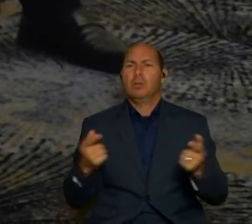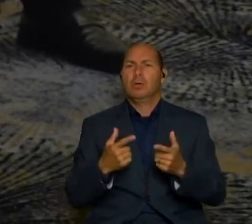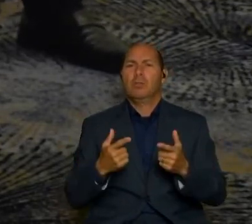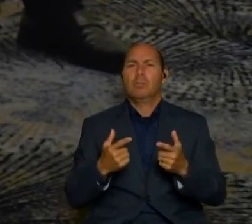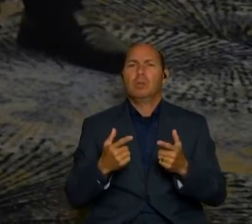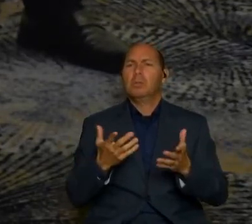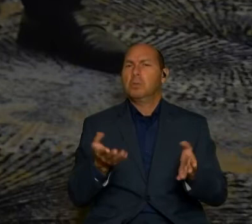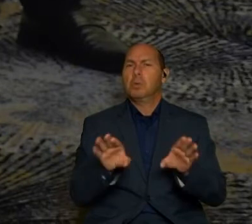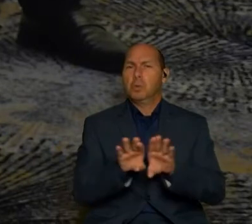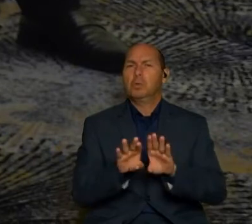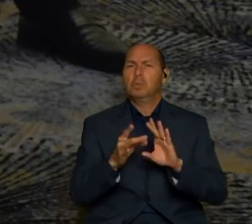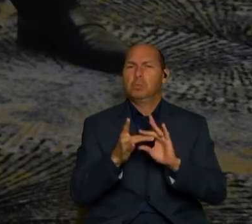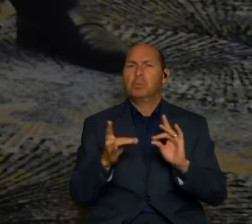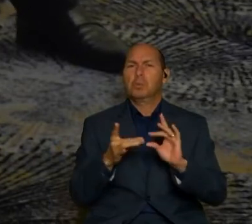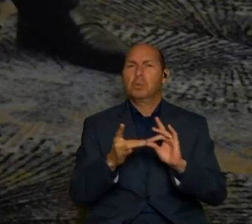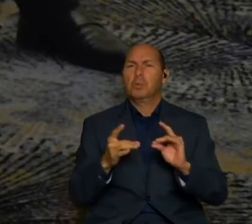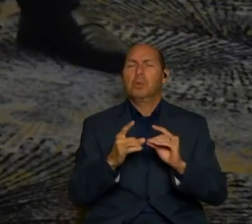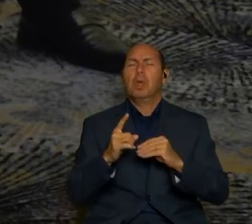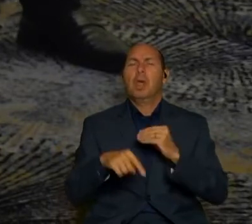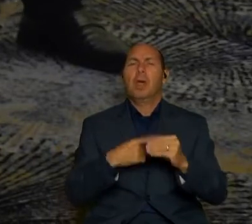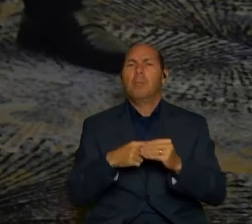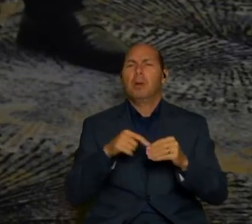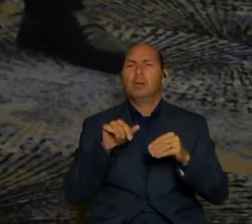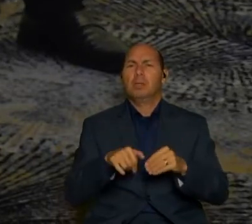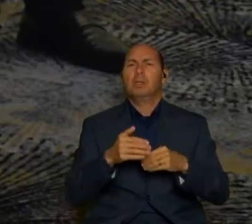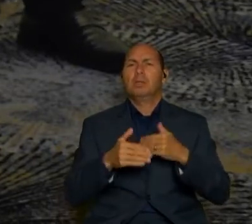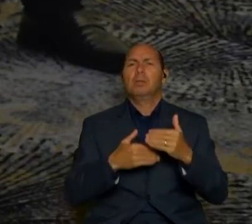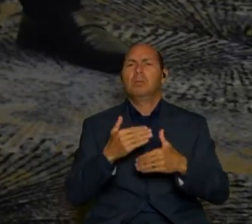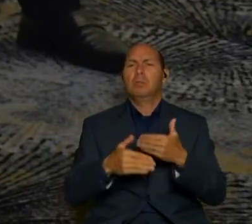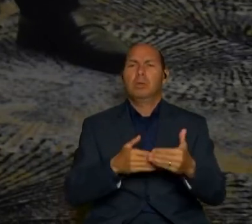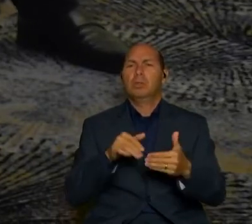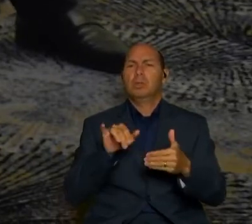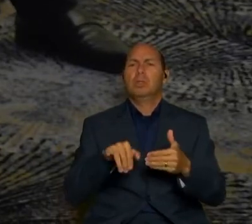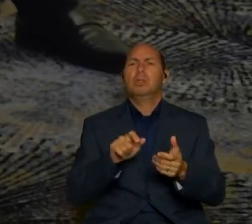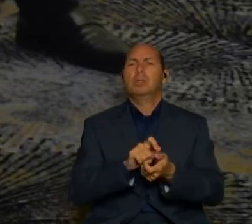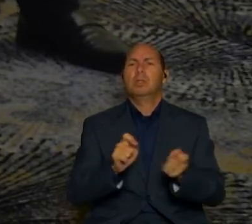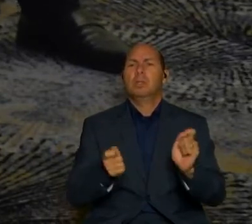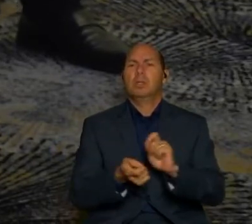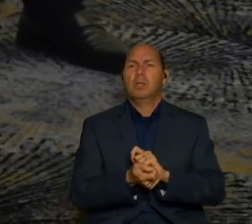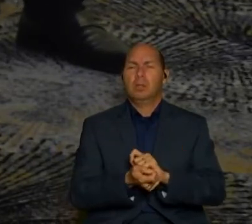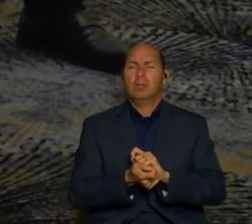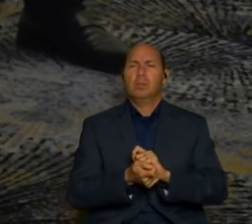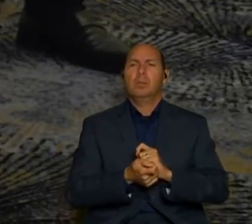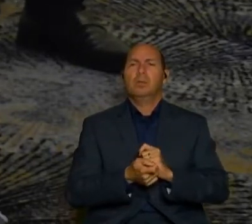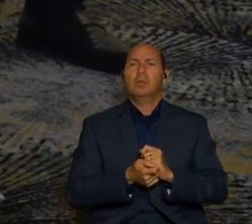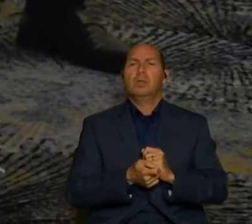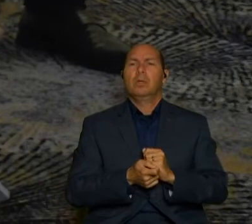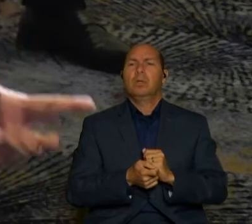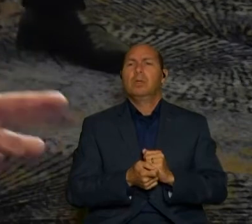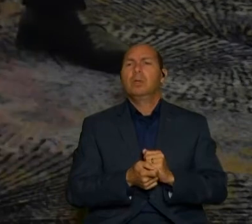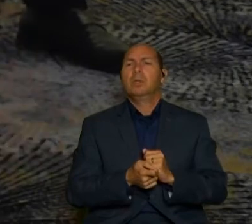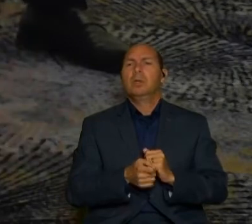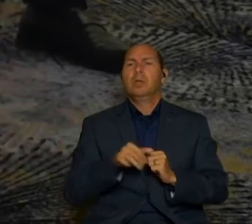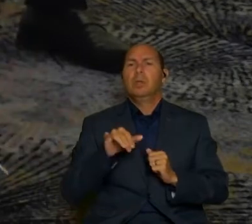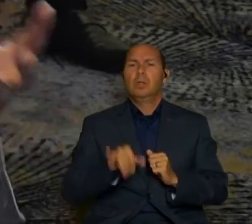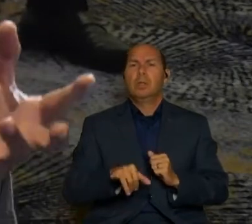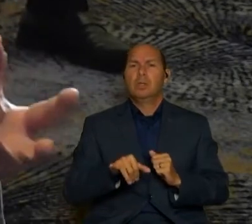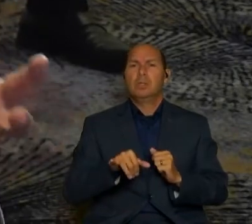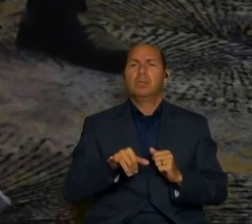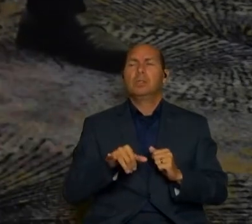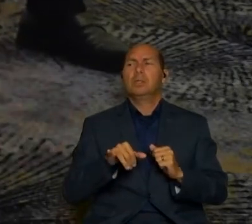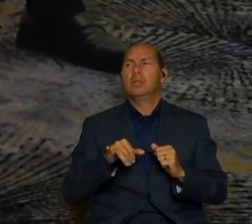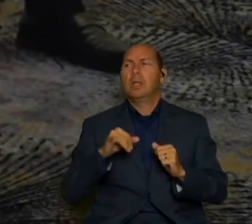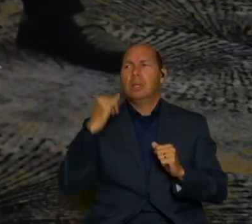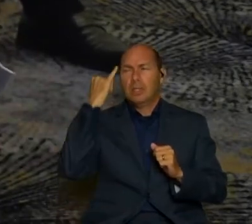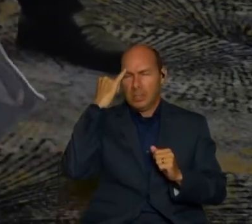words about this process, this reform, what this initiative, this